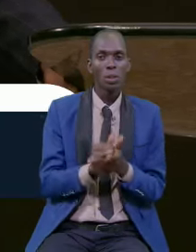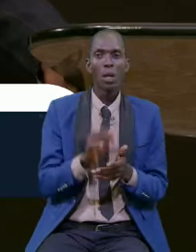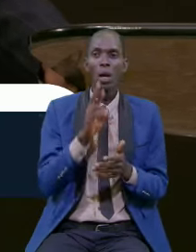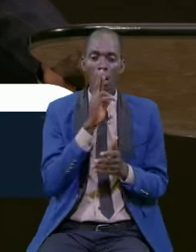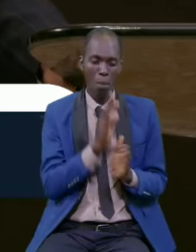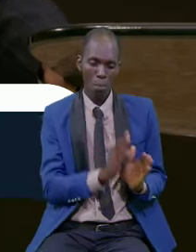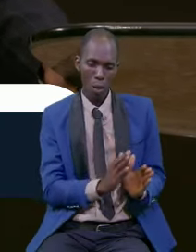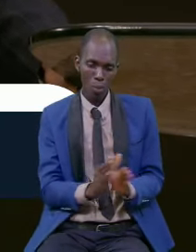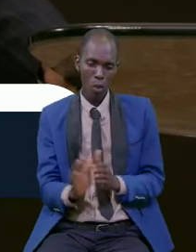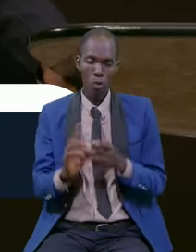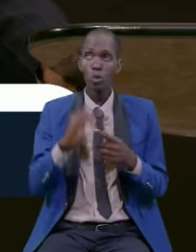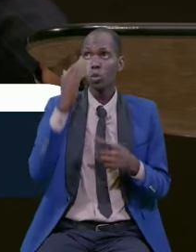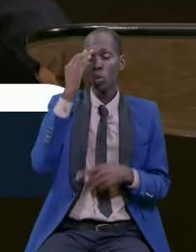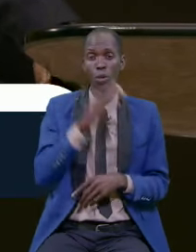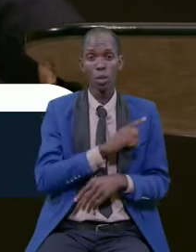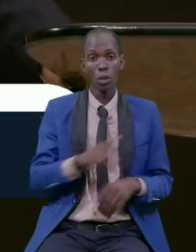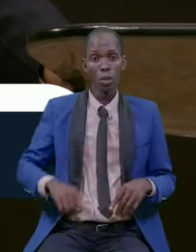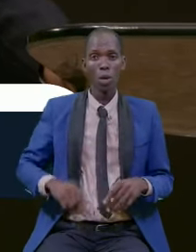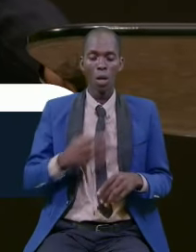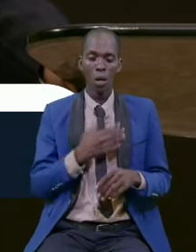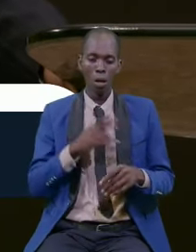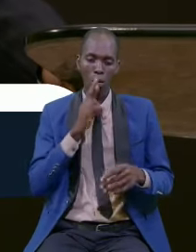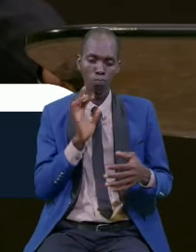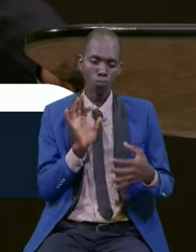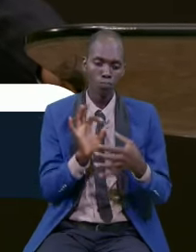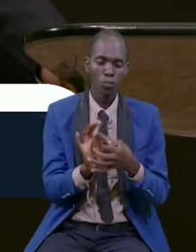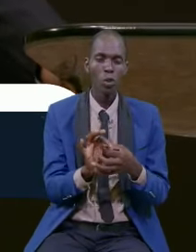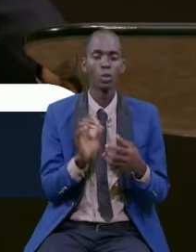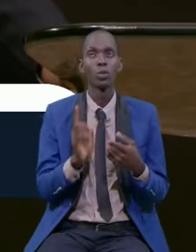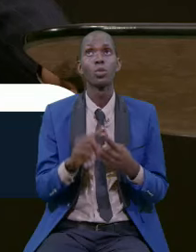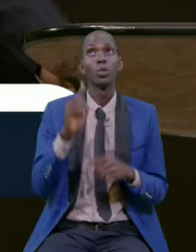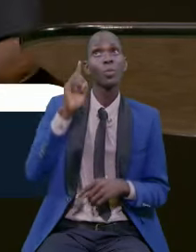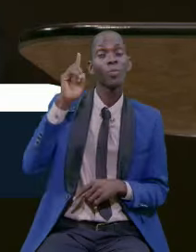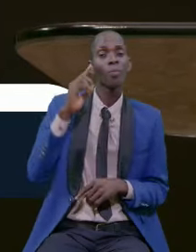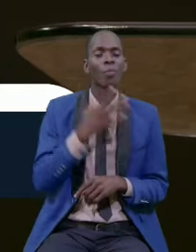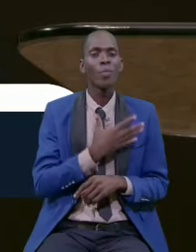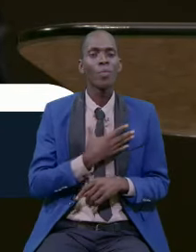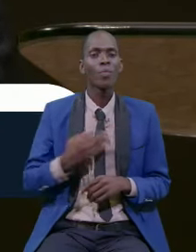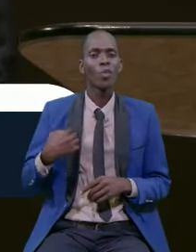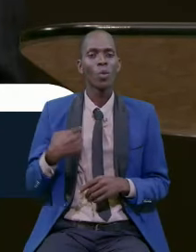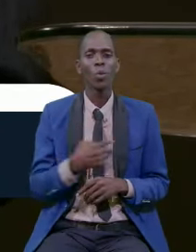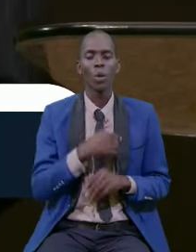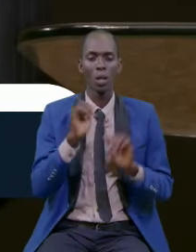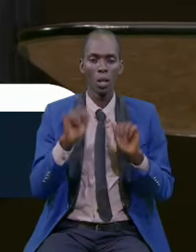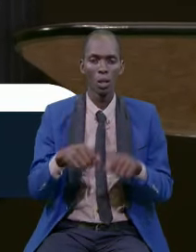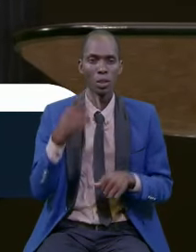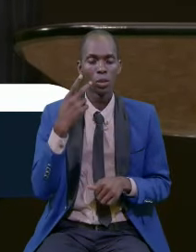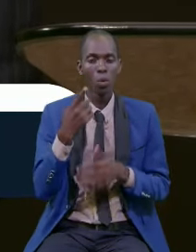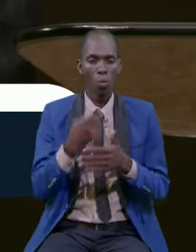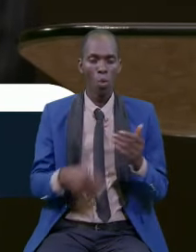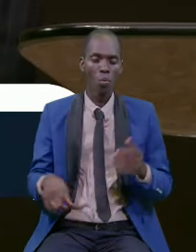they are connected with him and converted by him. And we can see what they